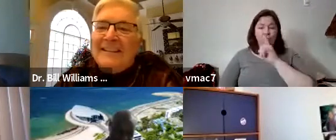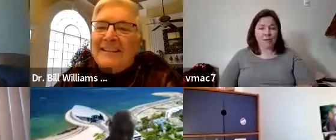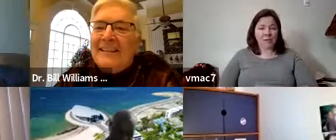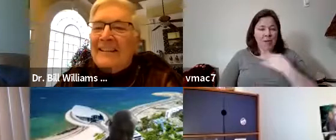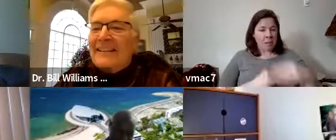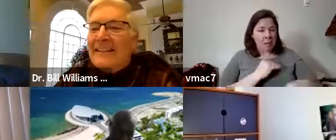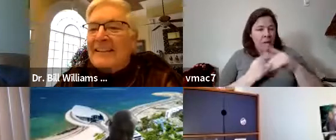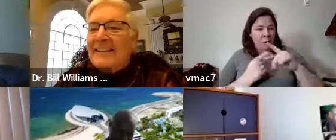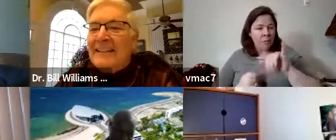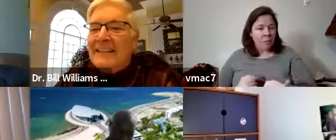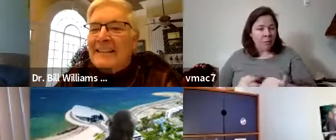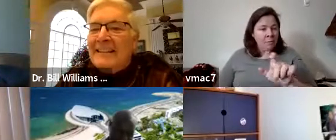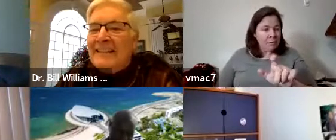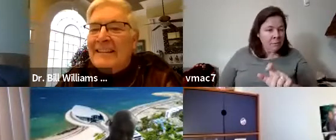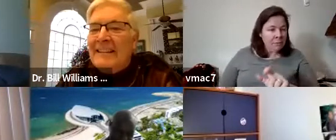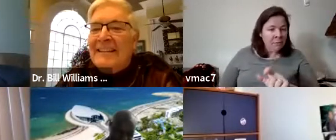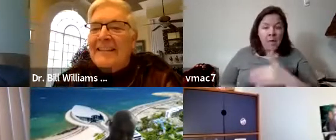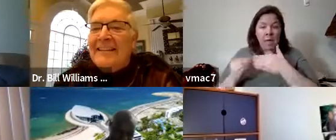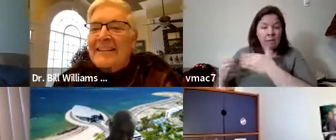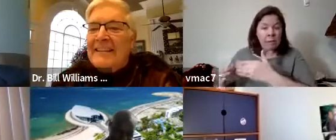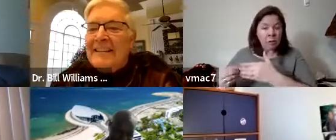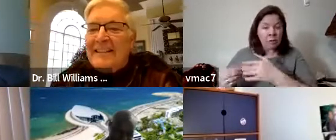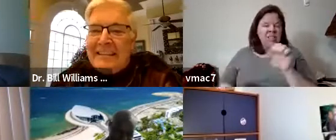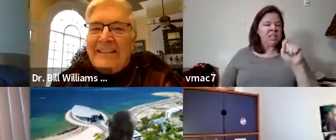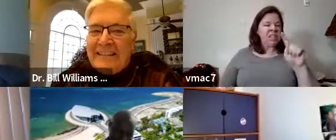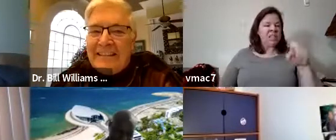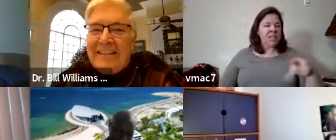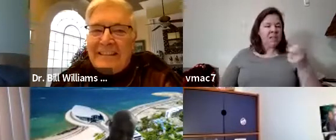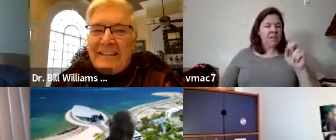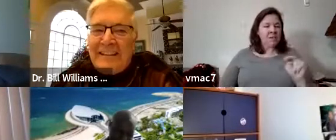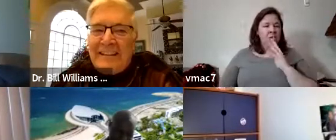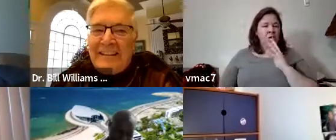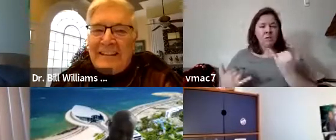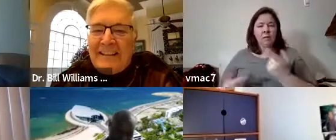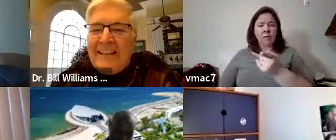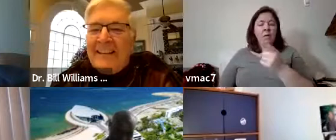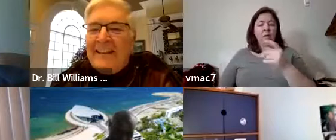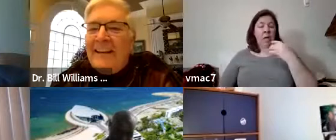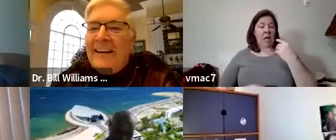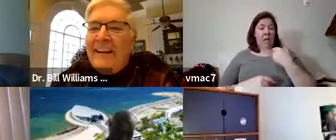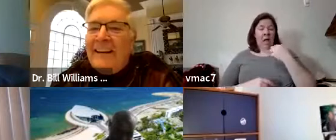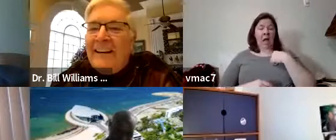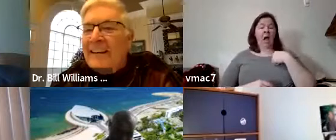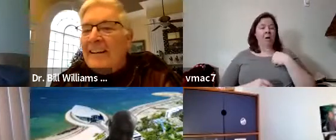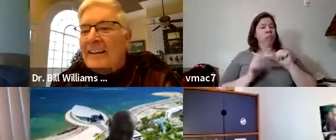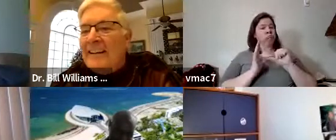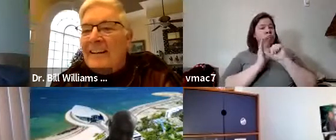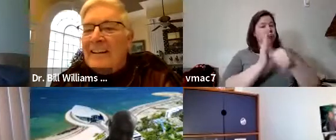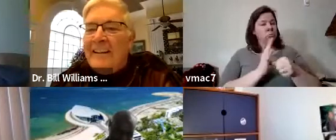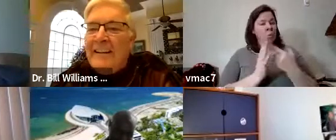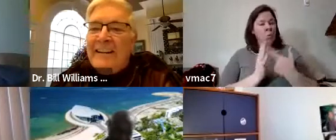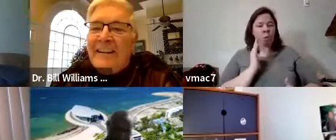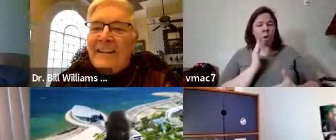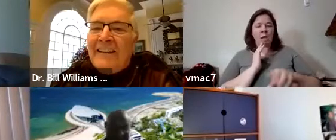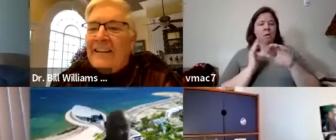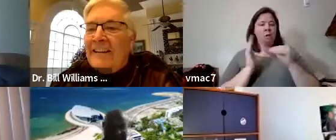that as far as the leaders? And I would definitely endorse what Dr. Bill says. I consider Marina to be the